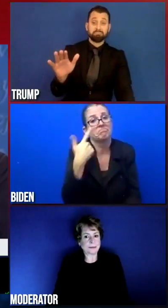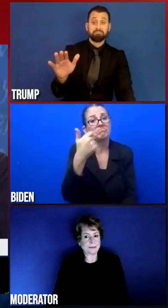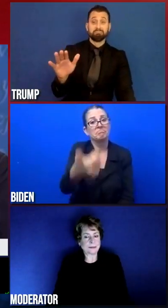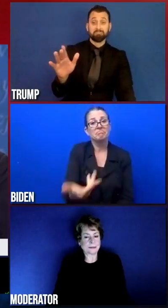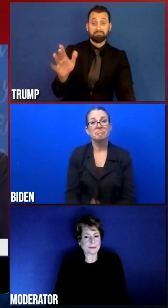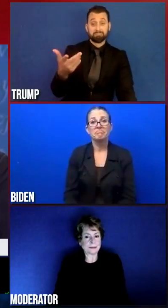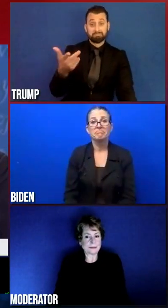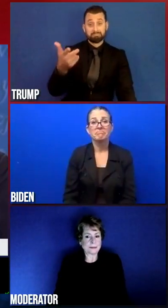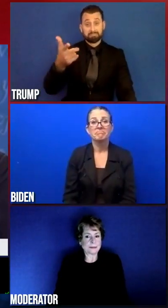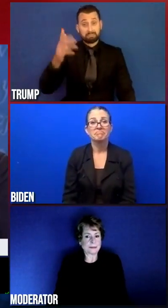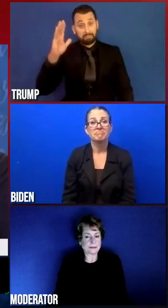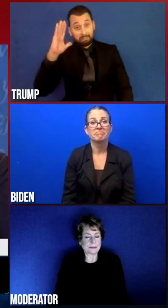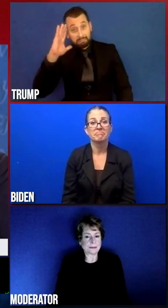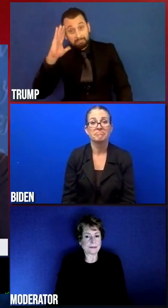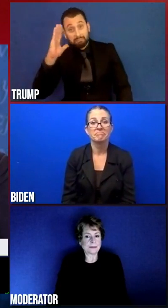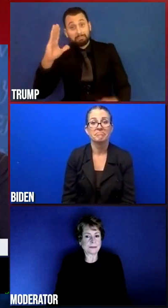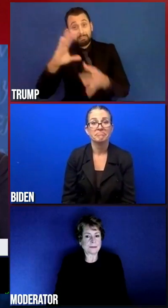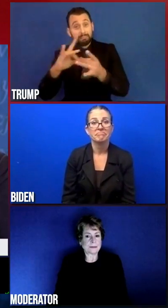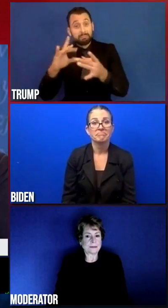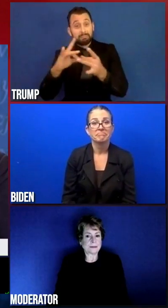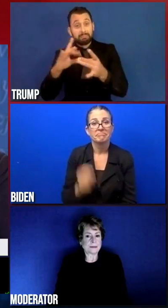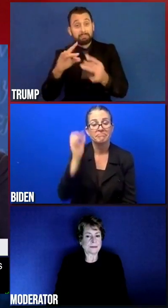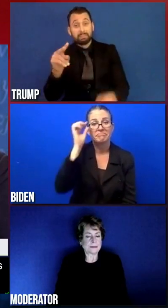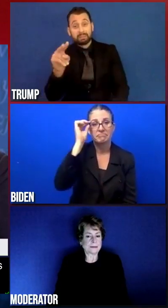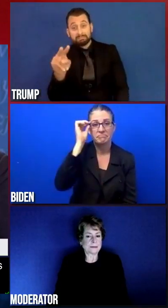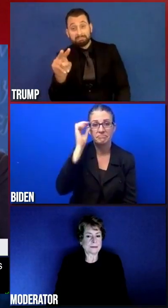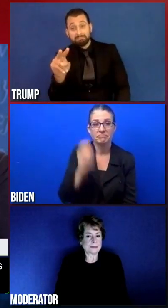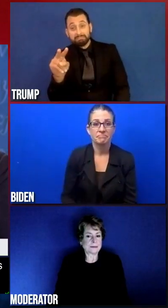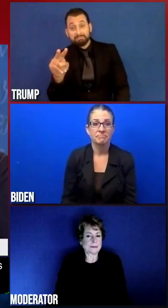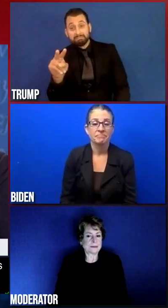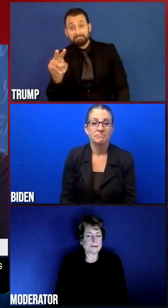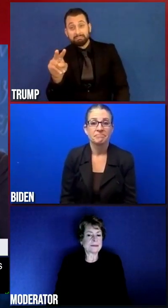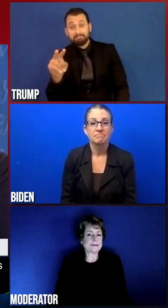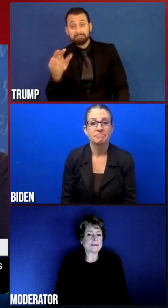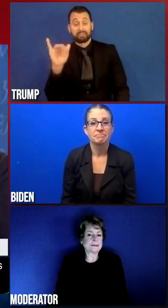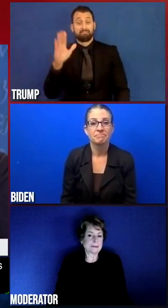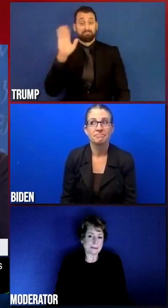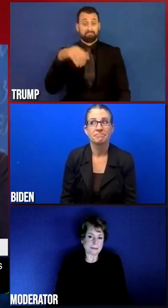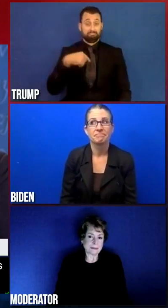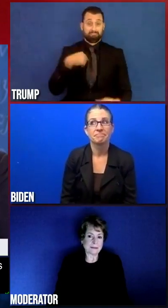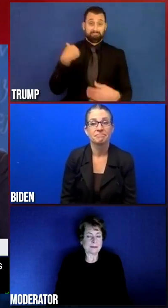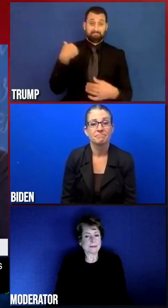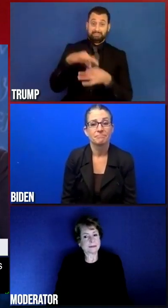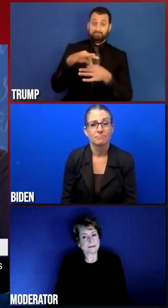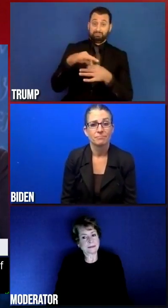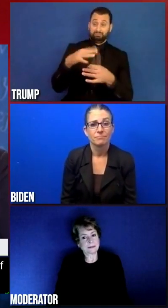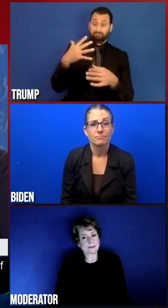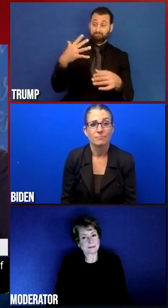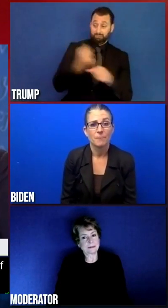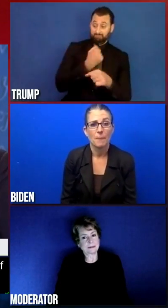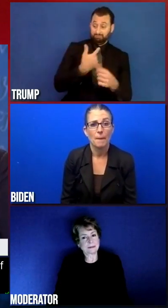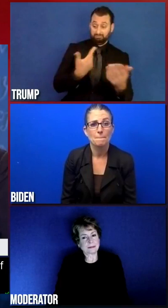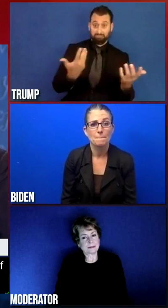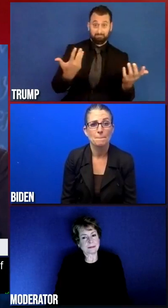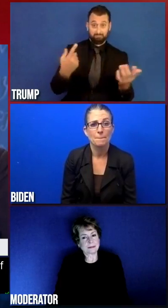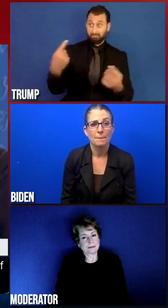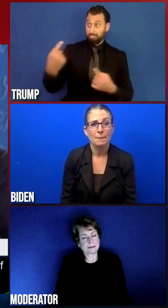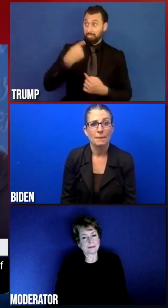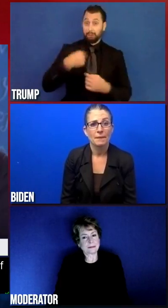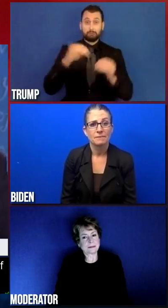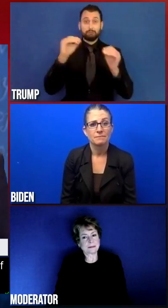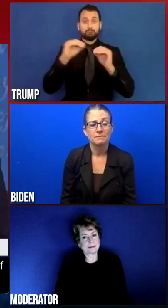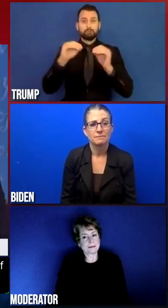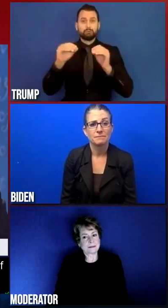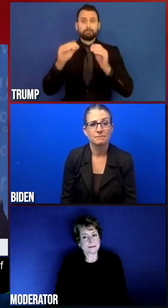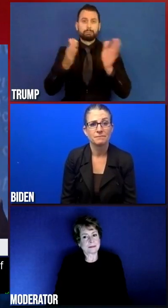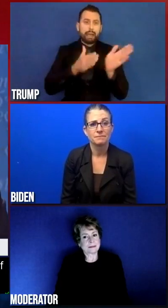there's been no transition from when I won. I won that election. And if you look at crooked Hillary Clinton, if you look at all of the different people,